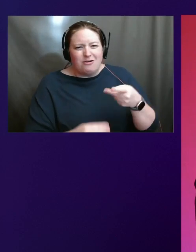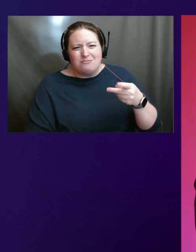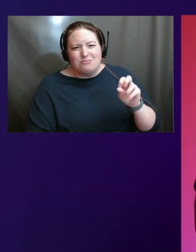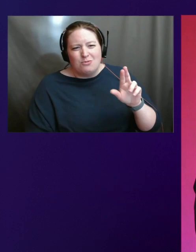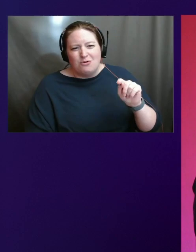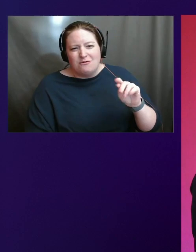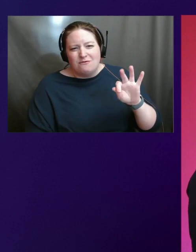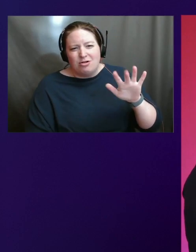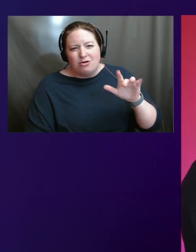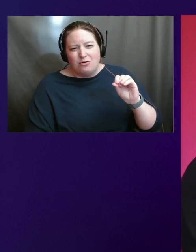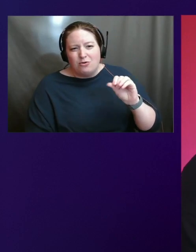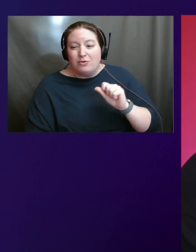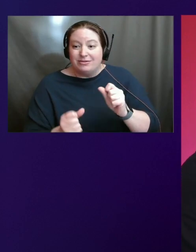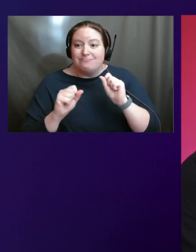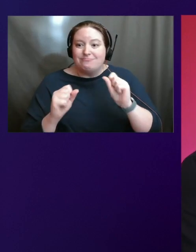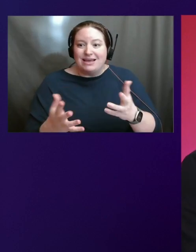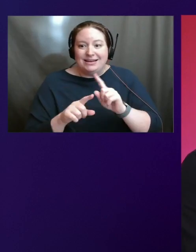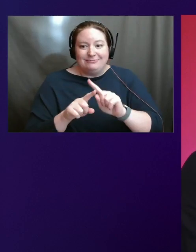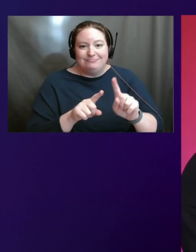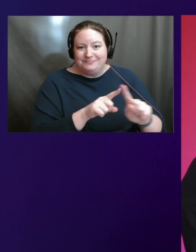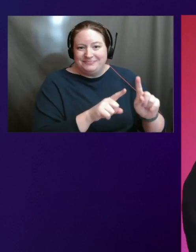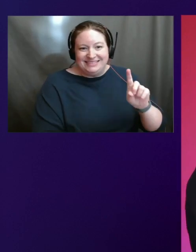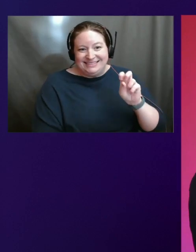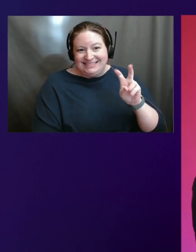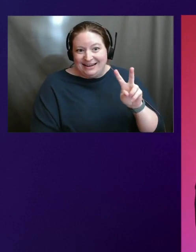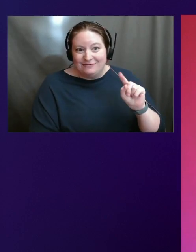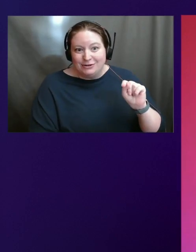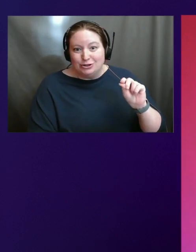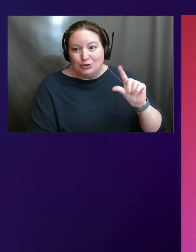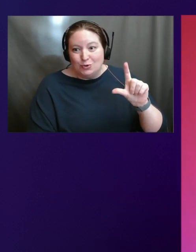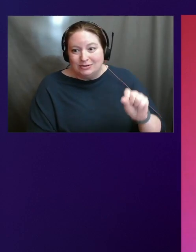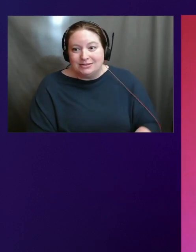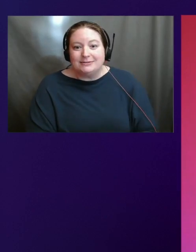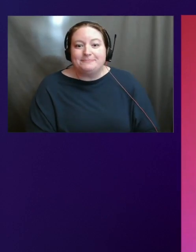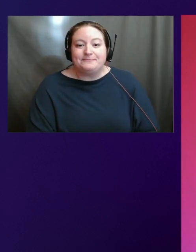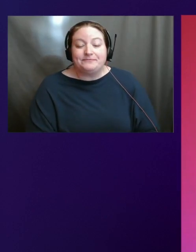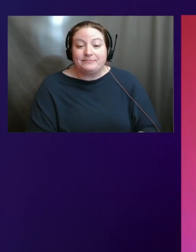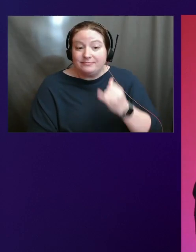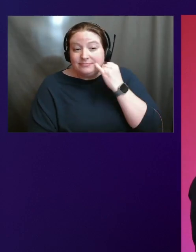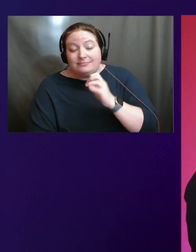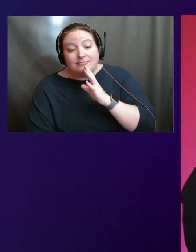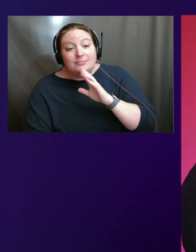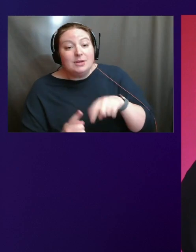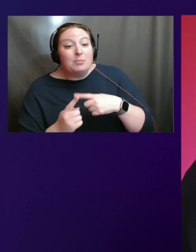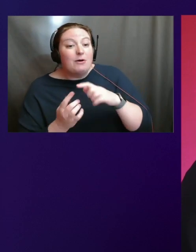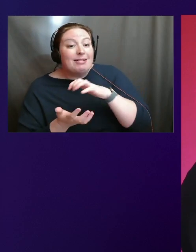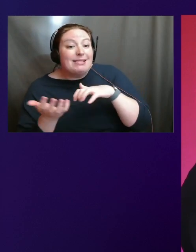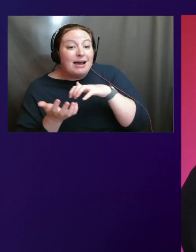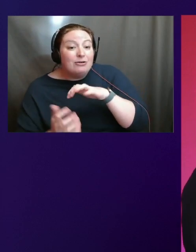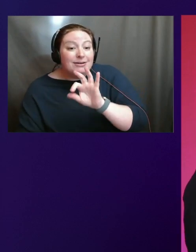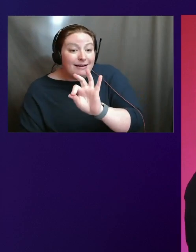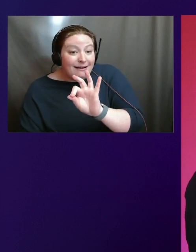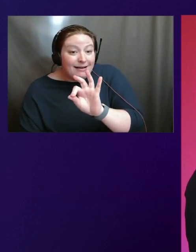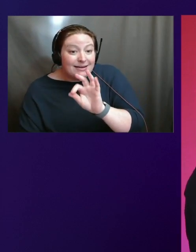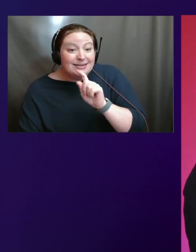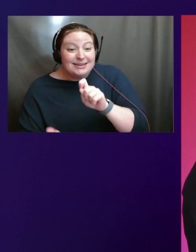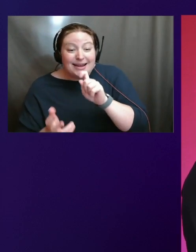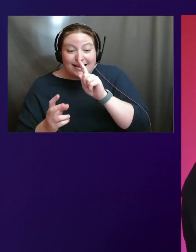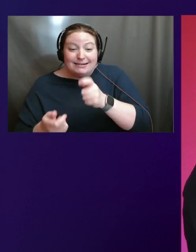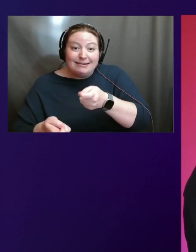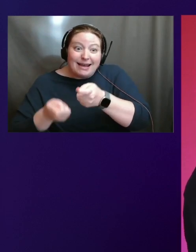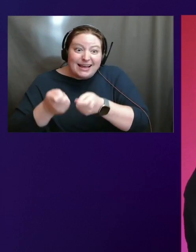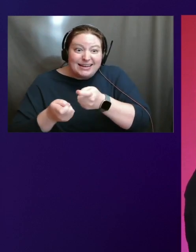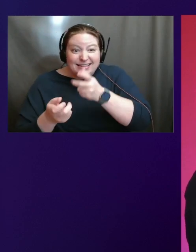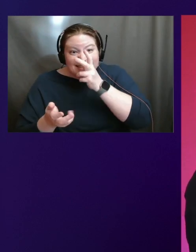that we offer here at AWS. Yeah. So whether you're talking about Cloud9 that helps you edit and debug your code, or like I